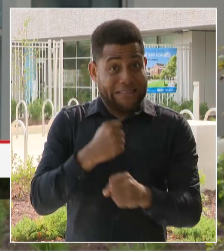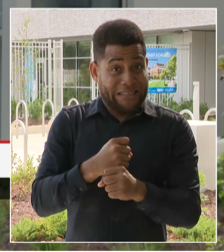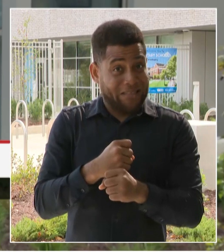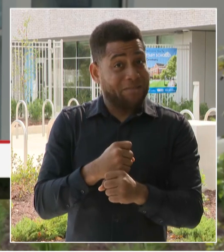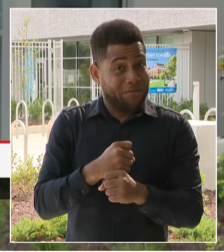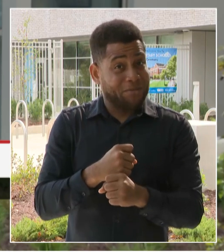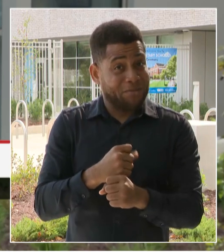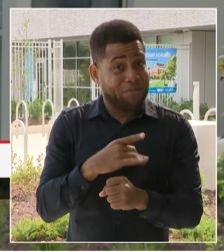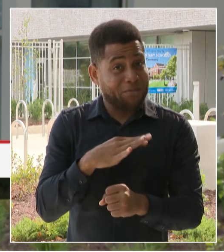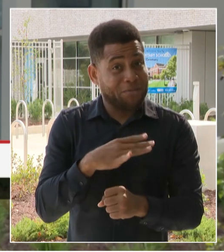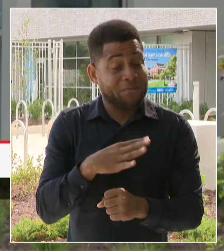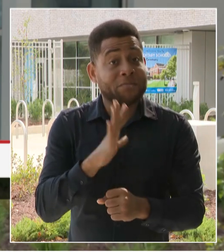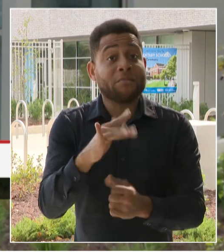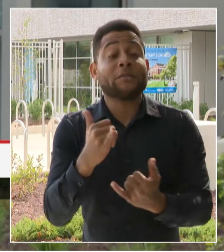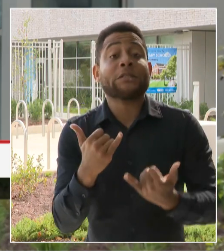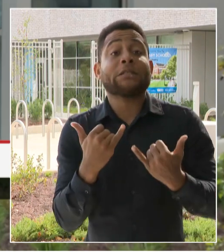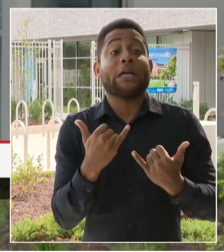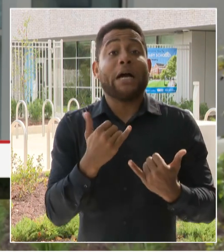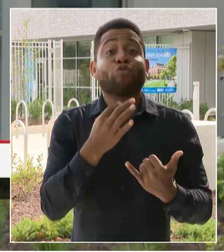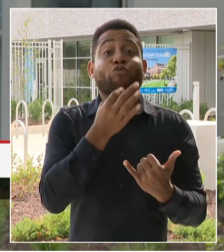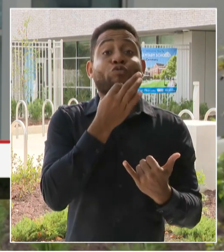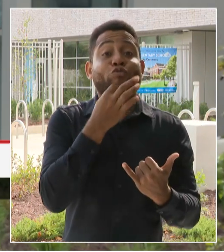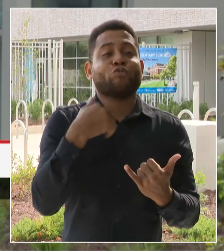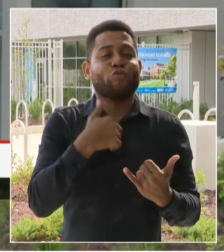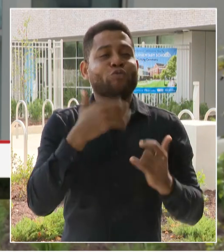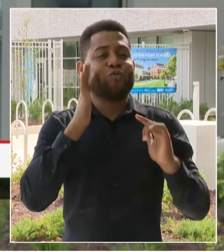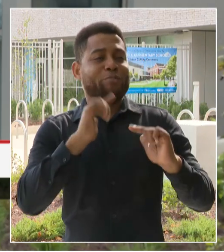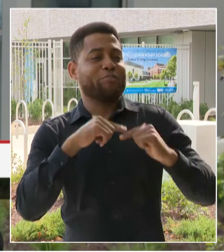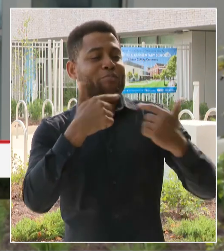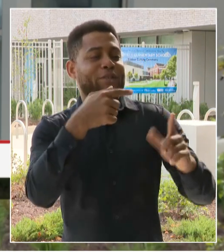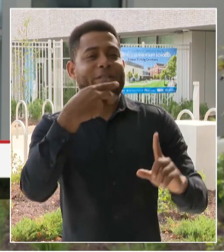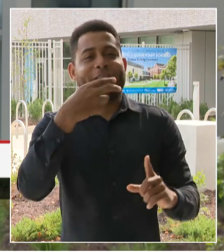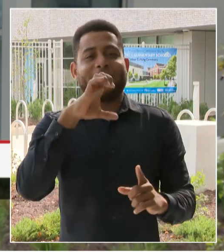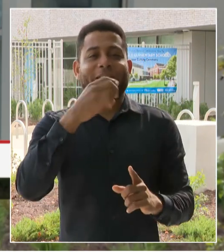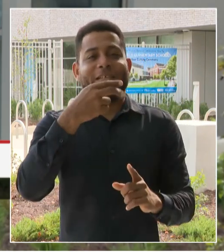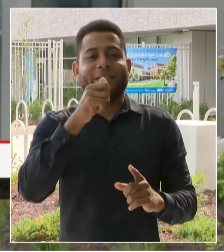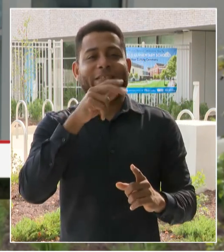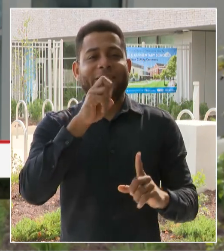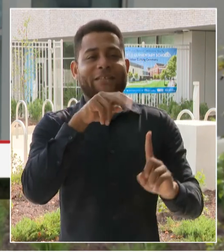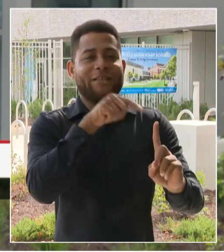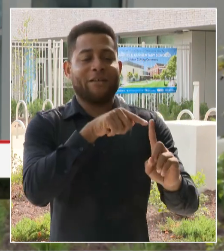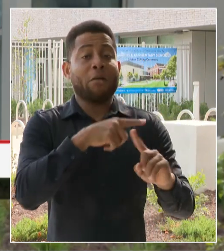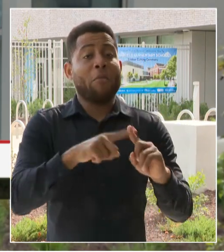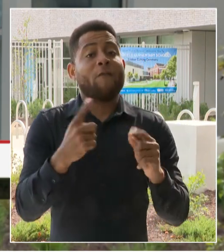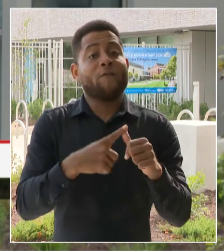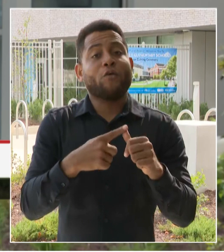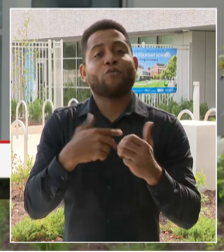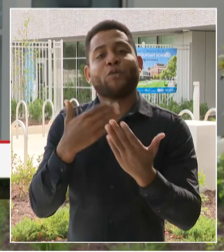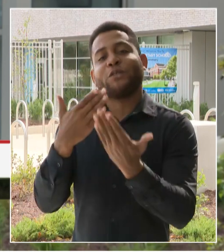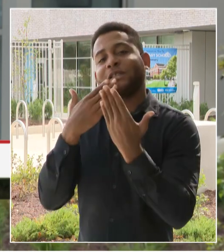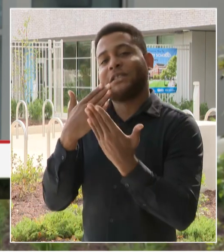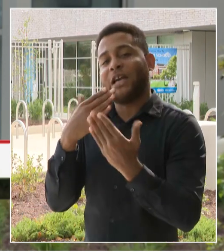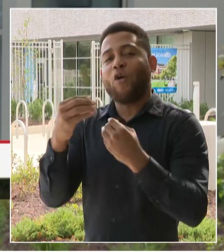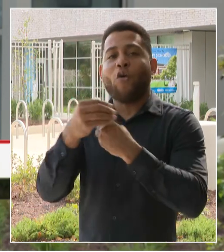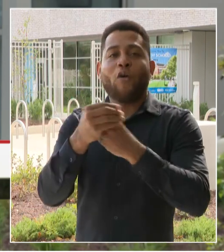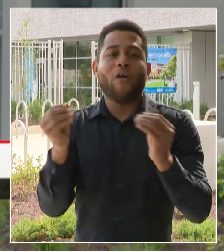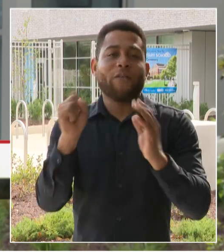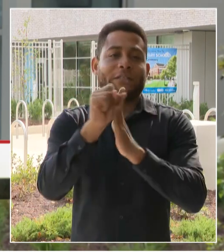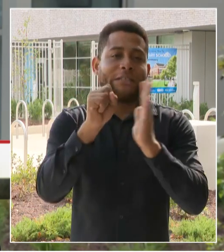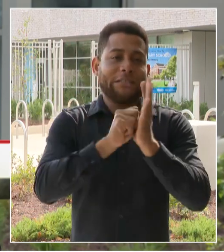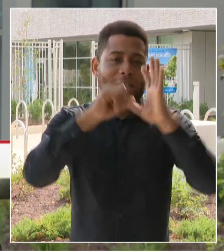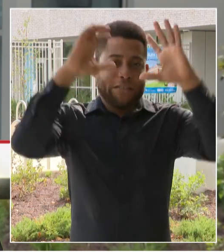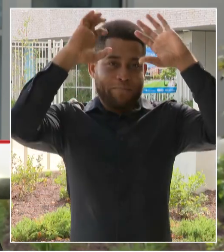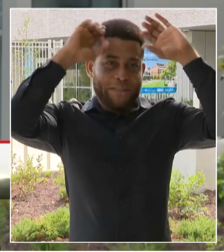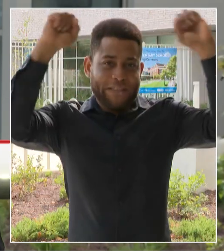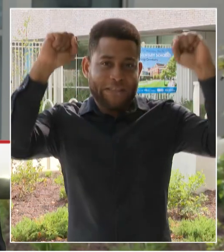Public Schools, Dr. Louis Farabee, I want to thank OSSI. State Superintendent Antoinette Mitchell is with us here today, and